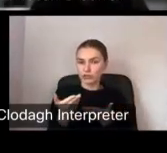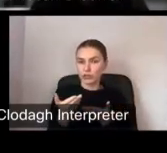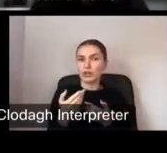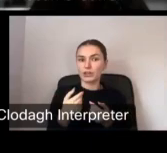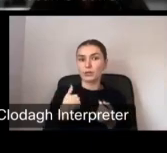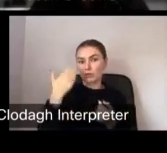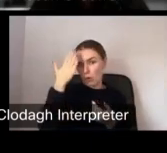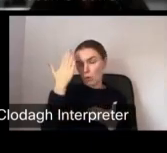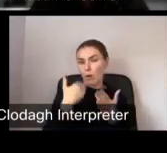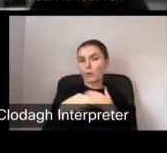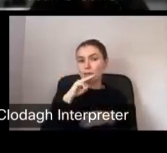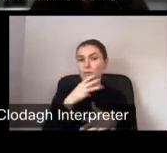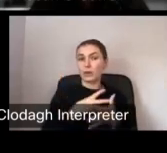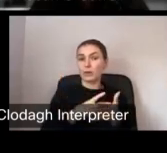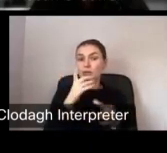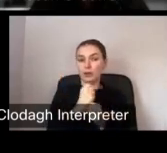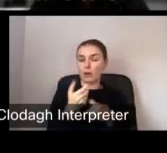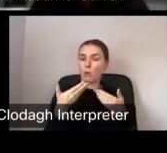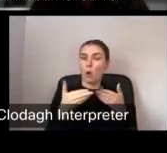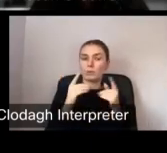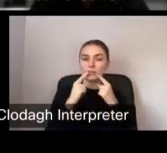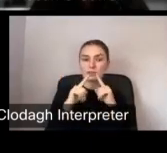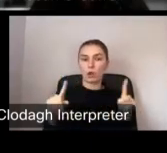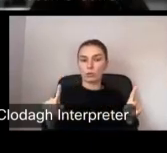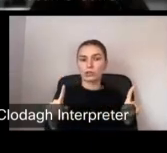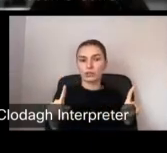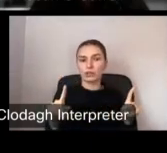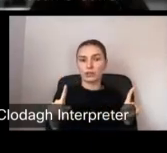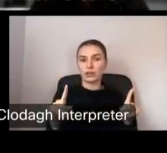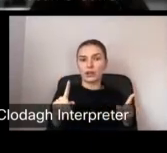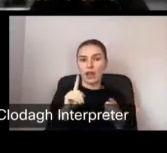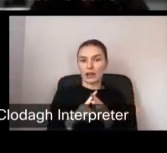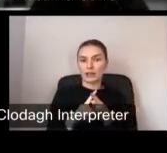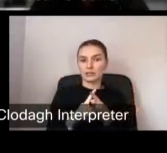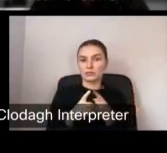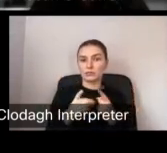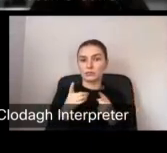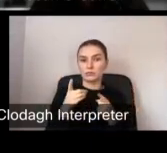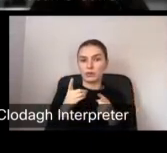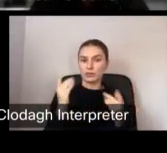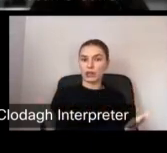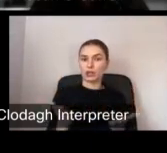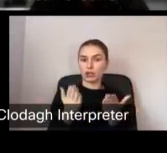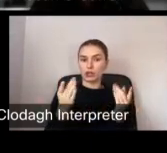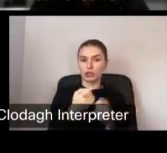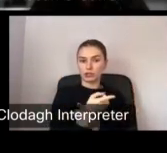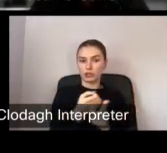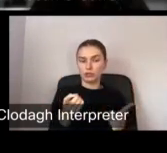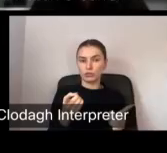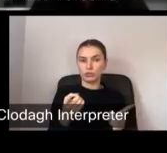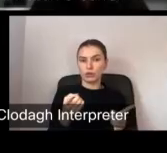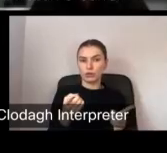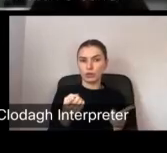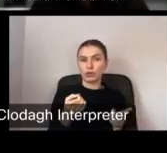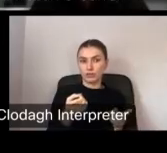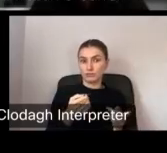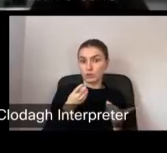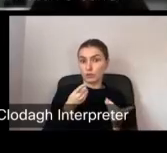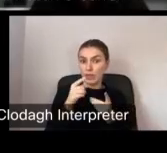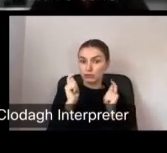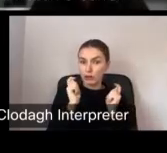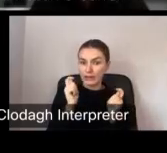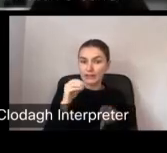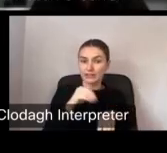we mean when we talk about open disclosure, and we'd encourage you to take us up on that. It's on